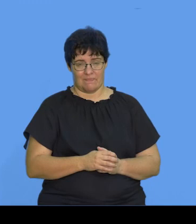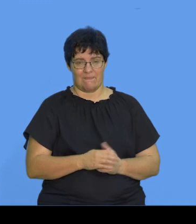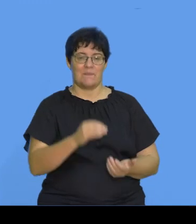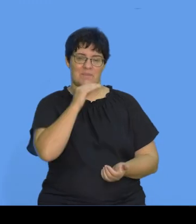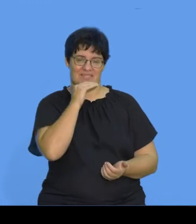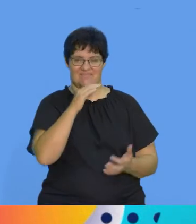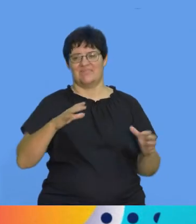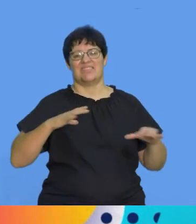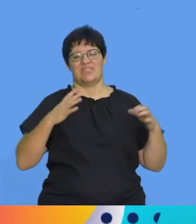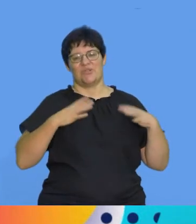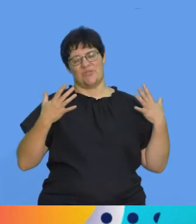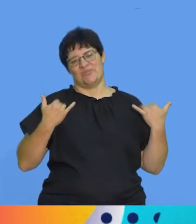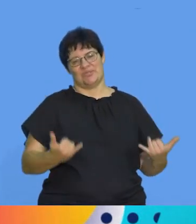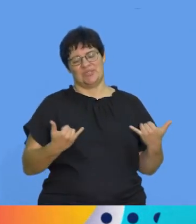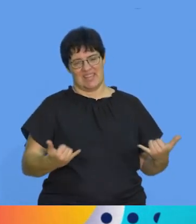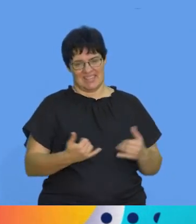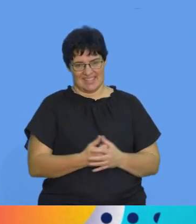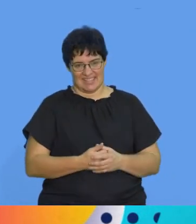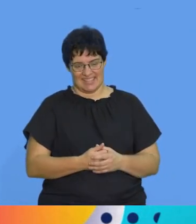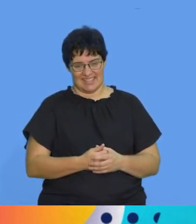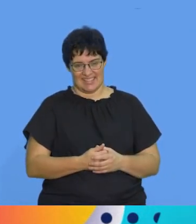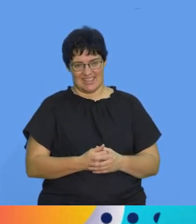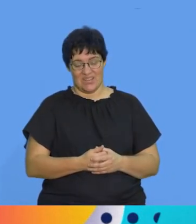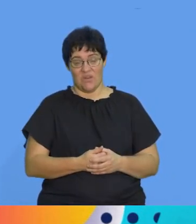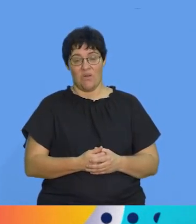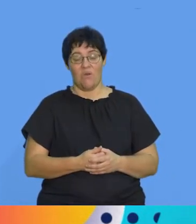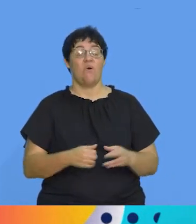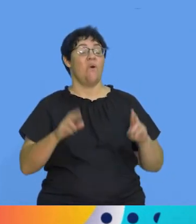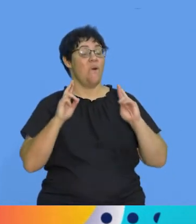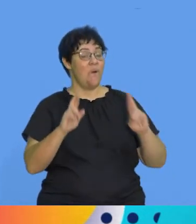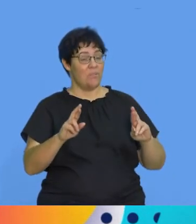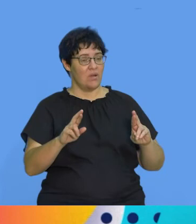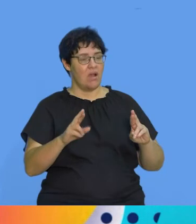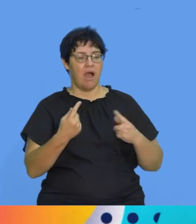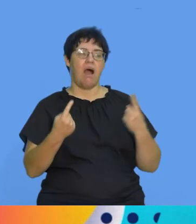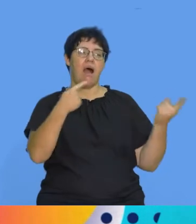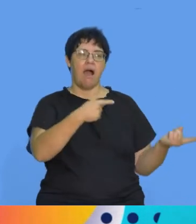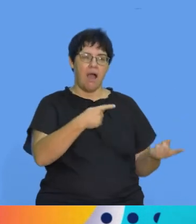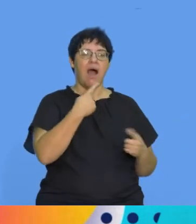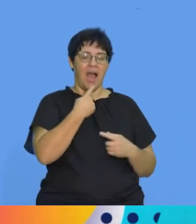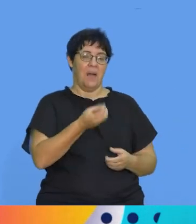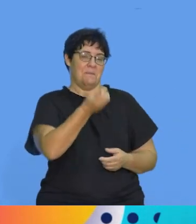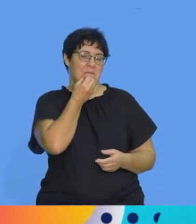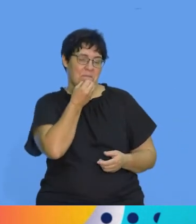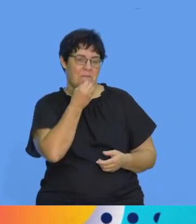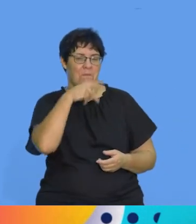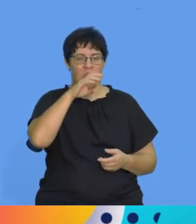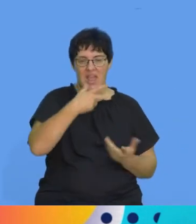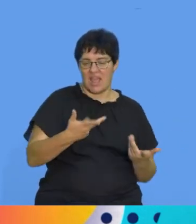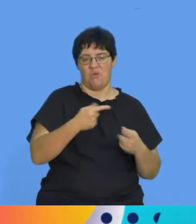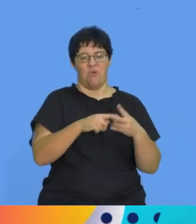All right, guys, that is all that we're going to have in store for you today. I hope that you are going to now go and have